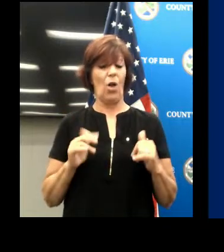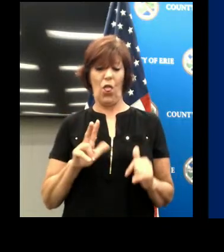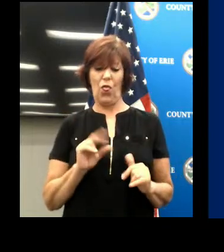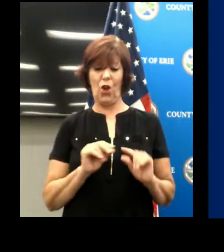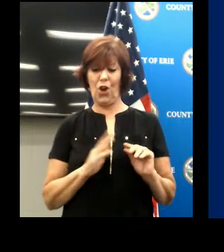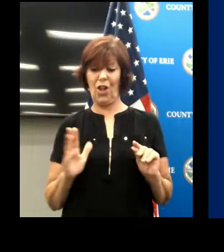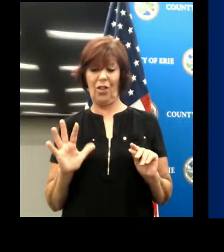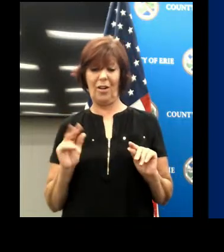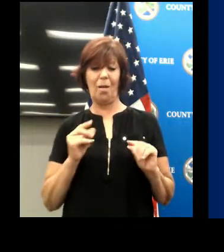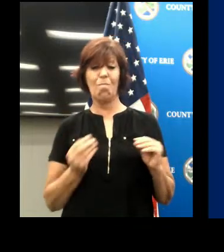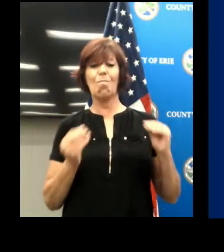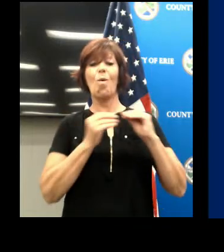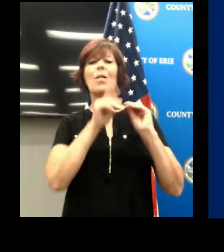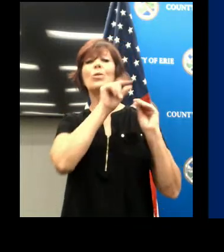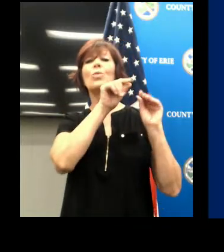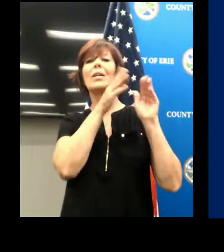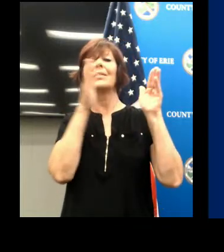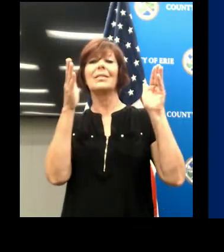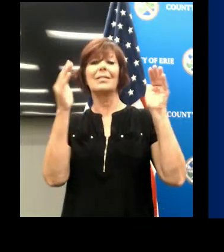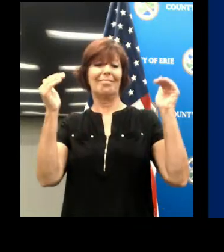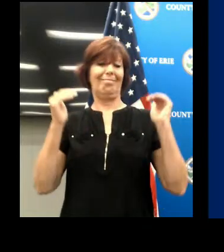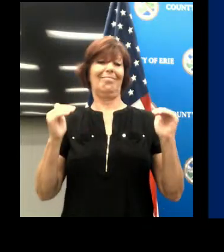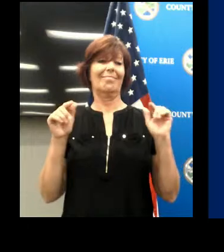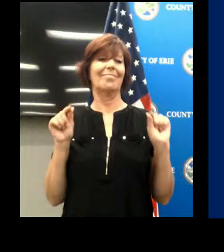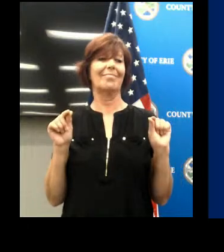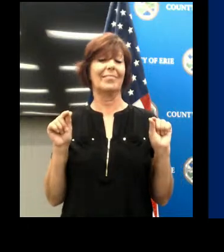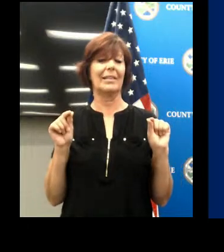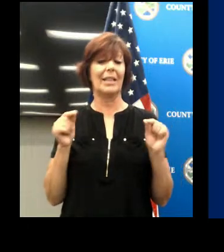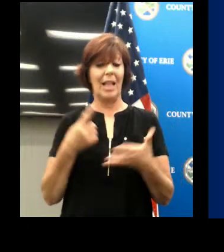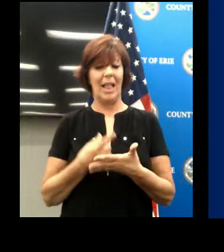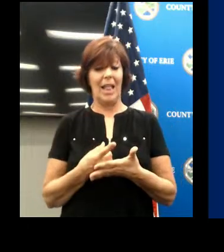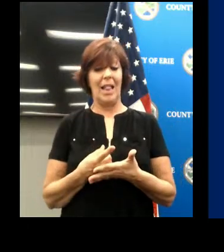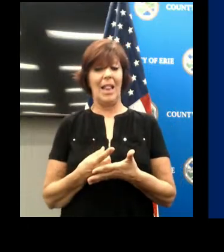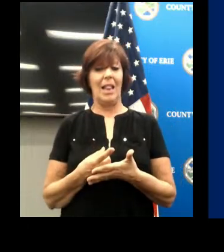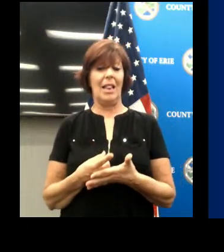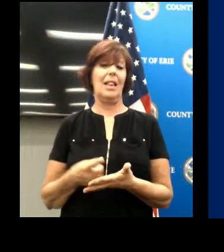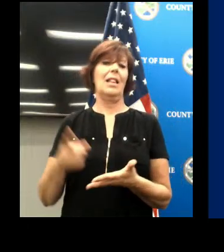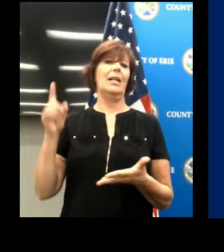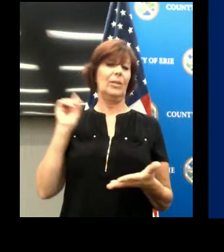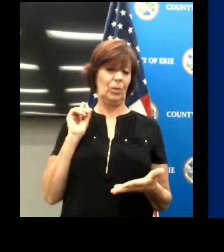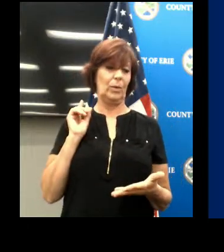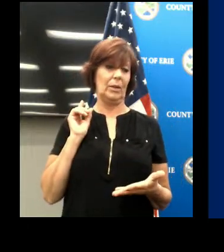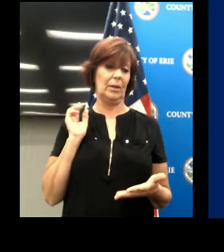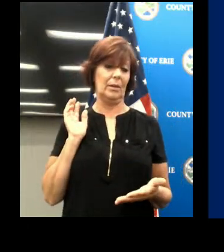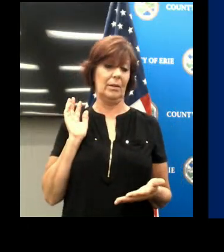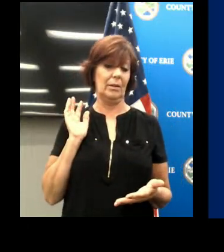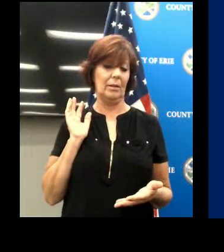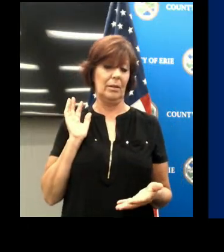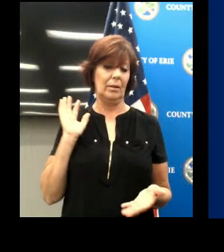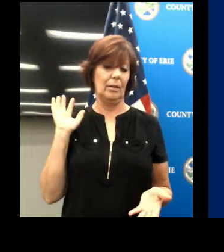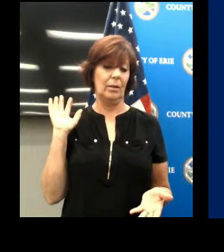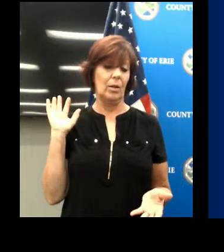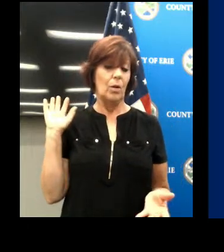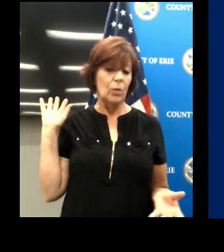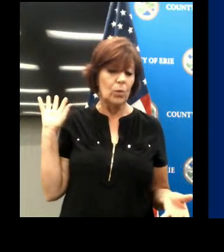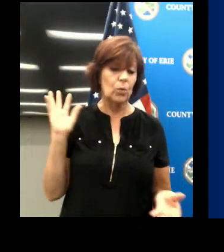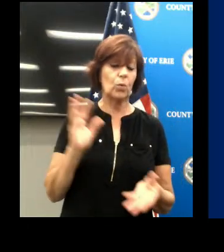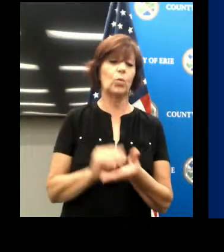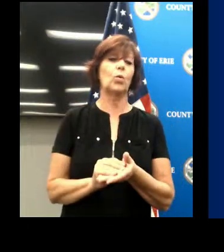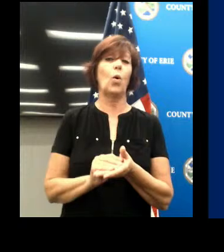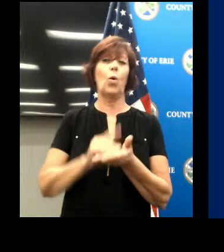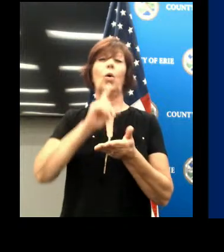39 group. There are actually, for last week in total, the confirmed positives